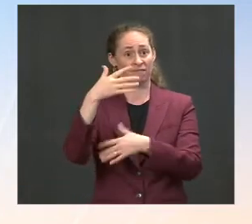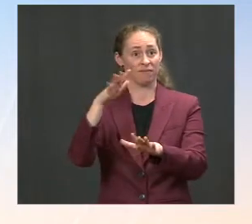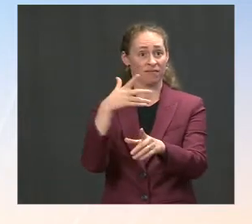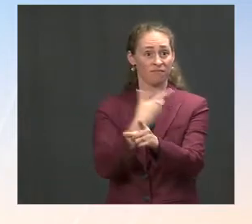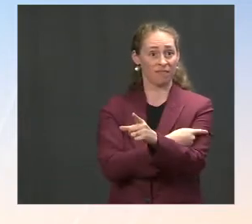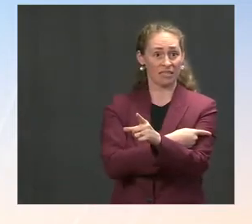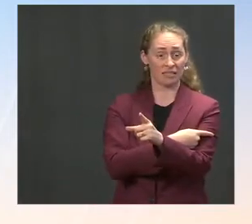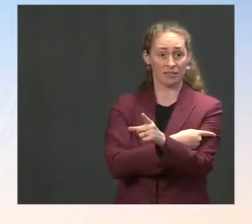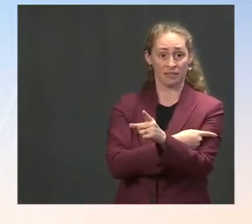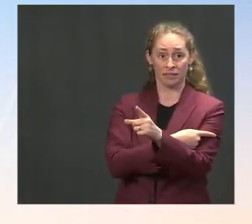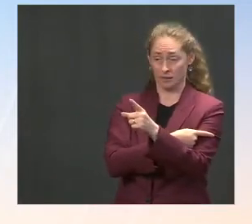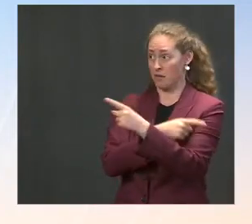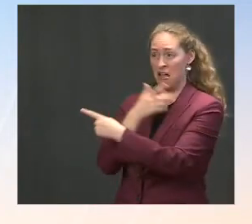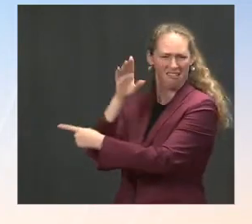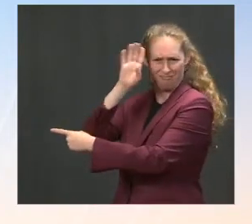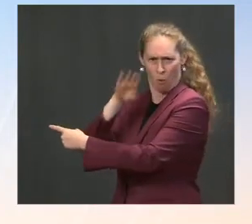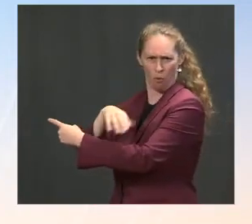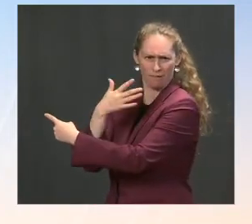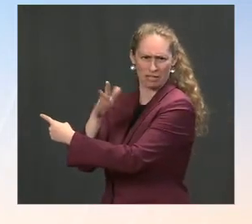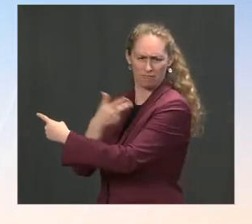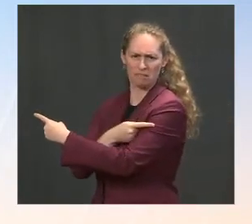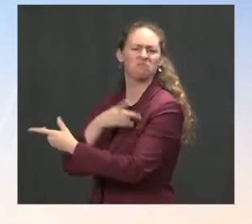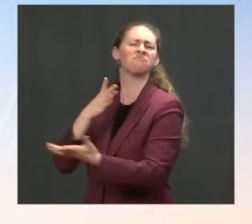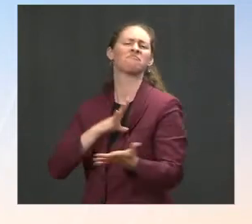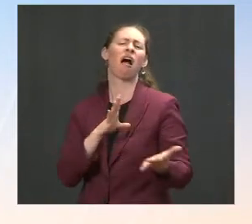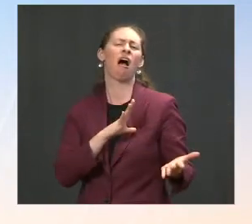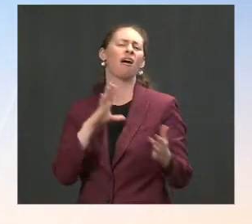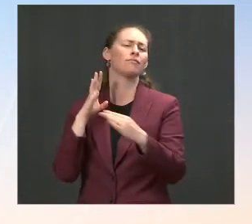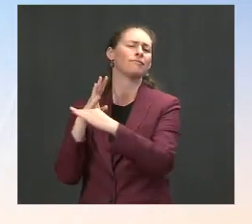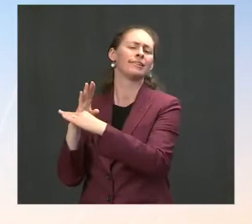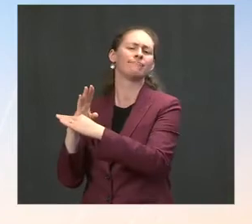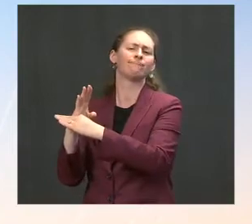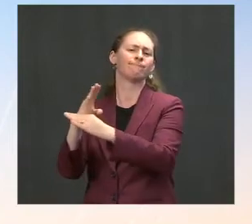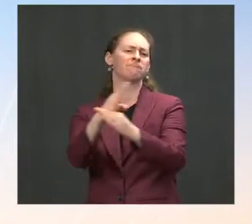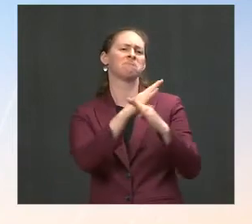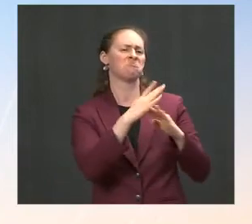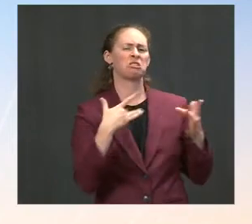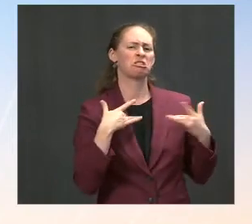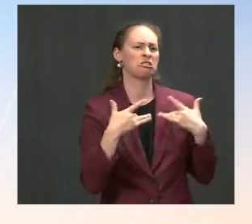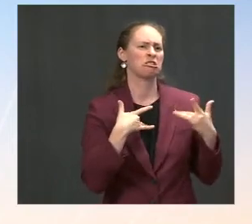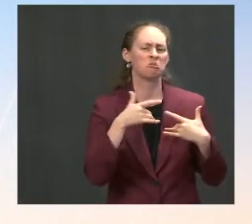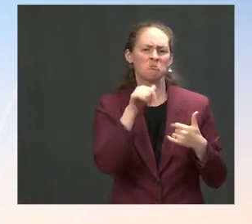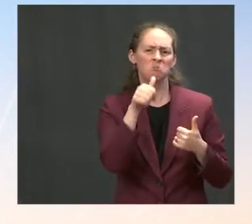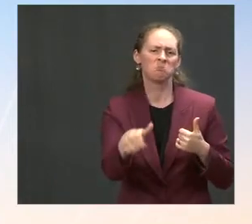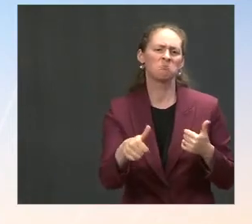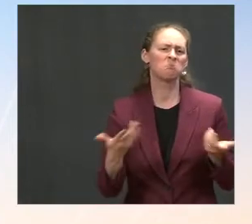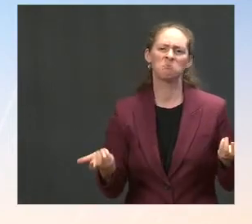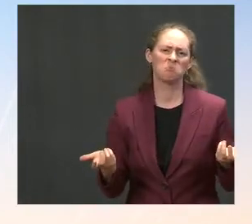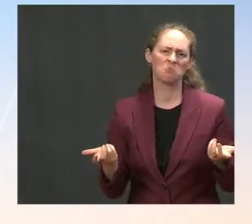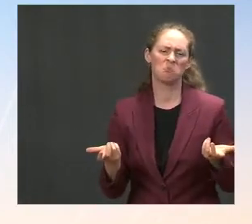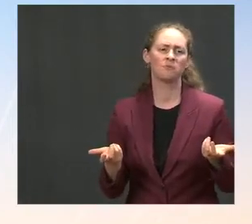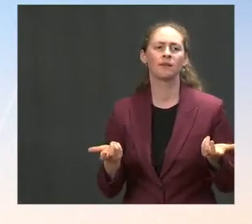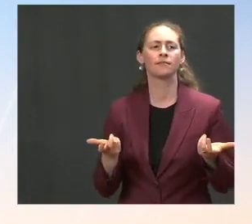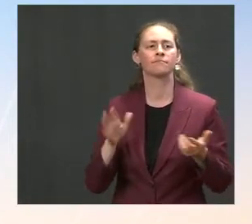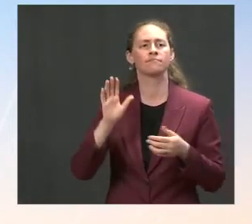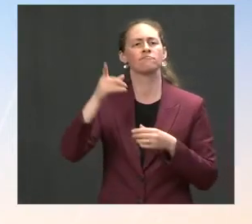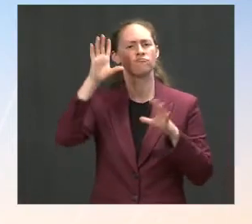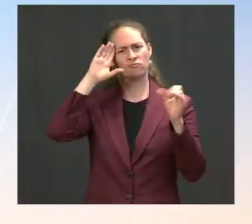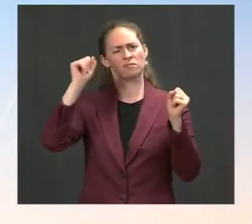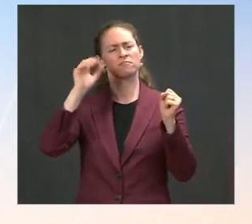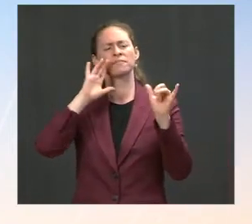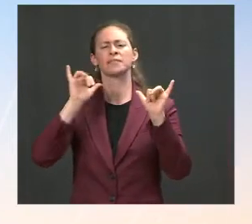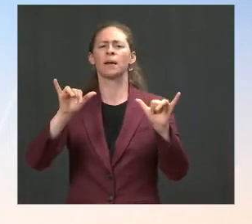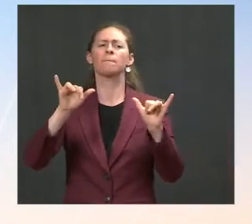vaccinated, you're very much protected from severe illness from the virus. And the president will continue to be a